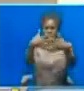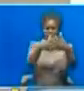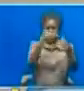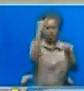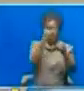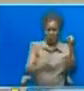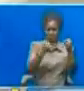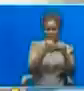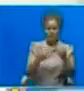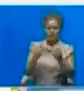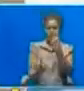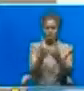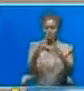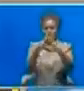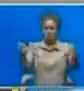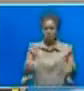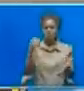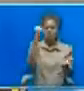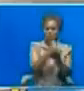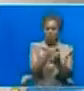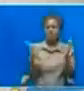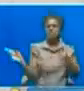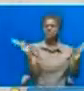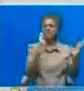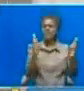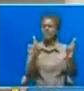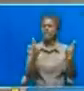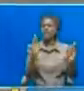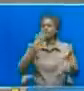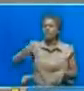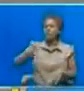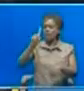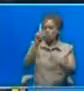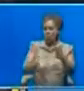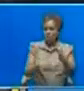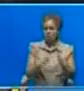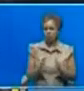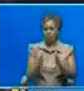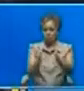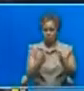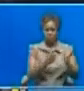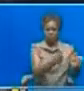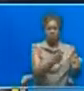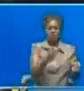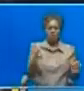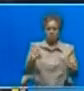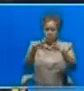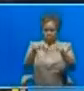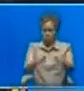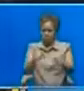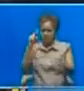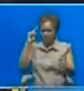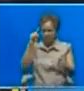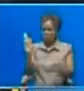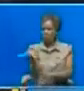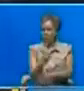on the kitchen, while the offices are ready, and what is remaining is the dormitories and the parking bay. We are occupying the place, and we intend to occupy